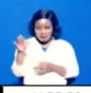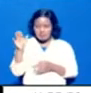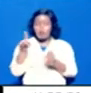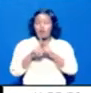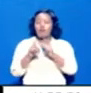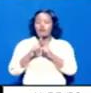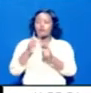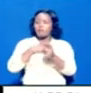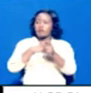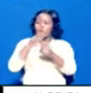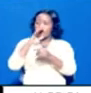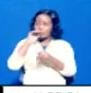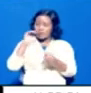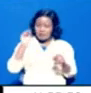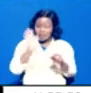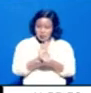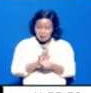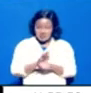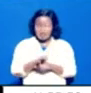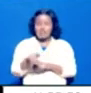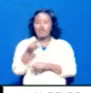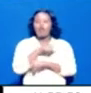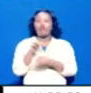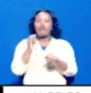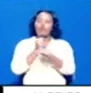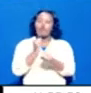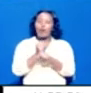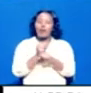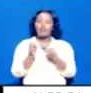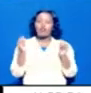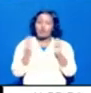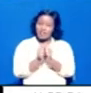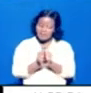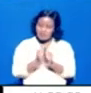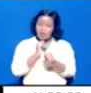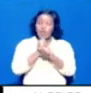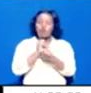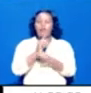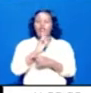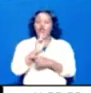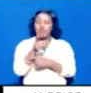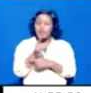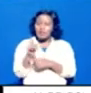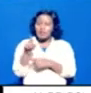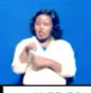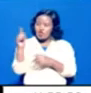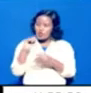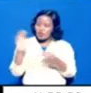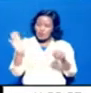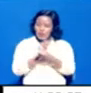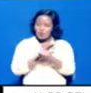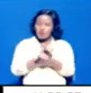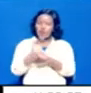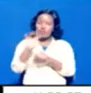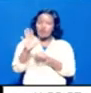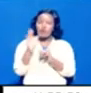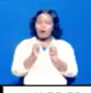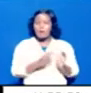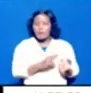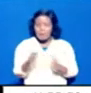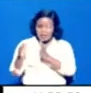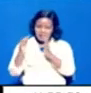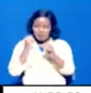assurance that we shall work together to make sure that you fulfill what you have set forward to do for this